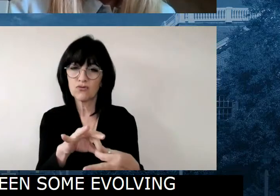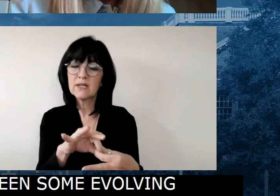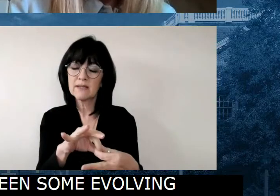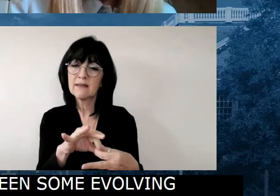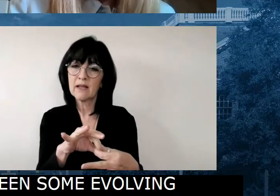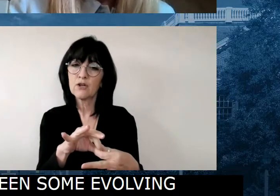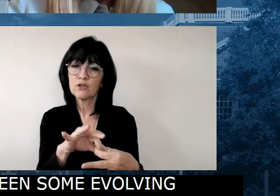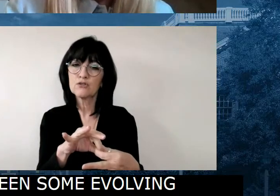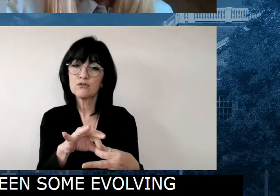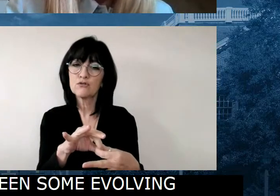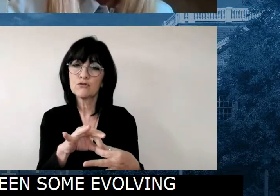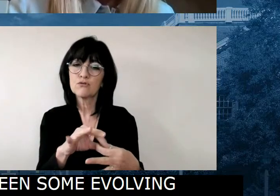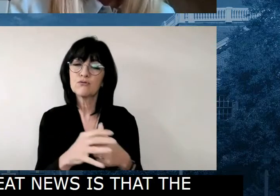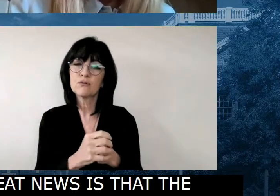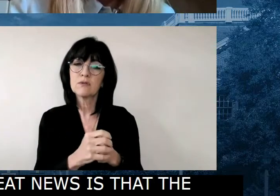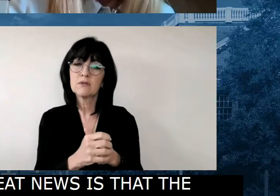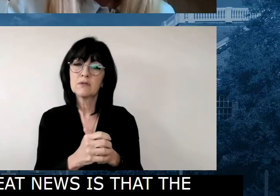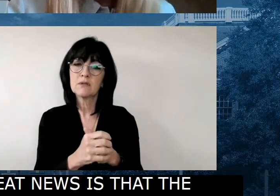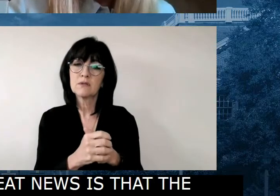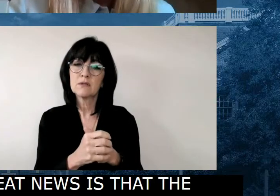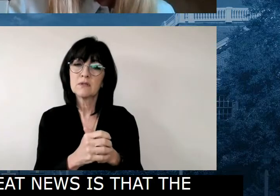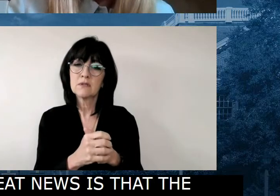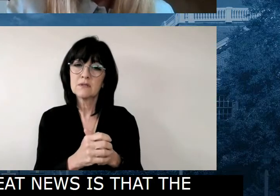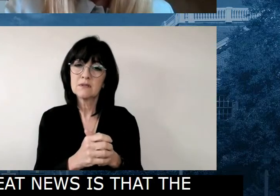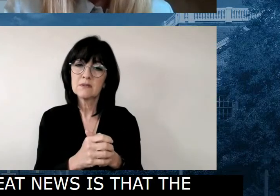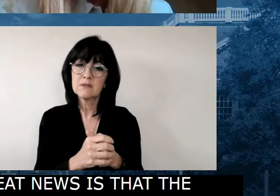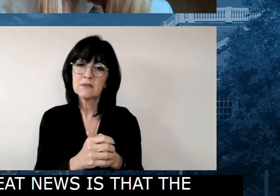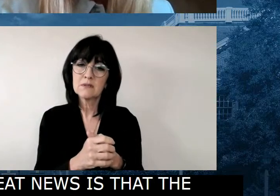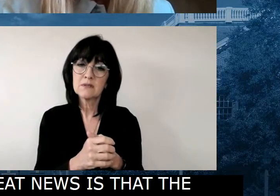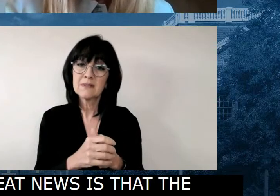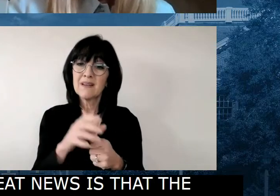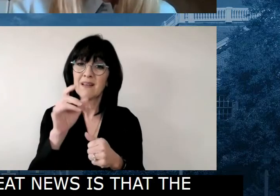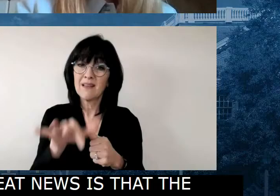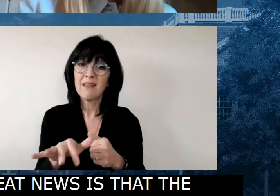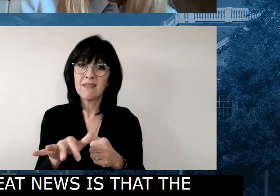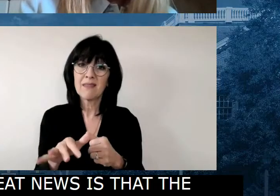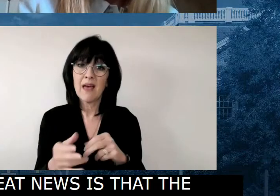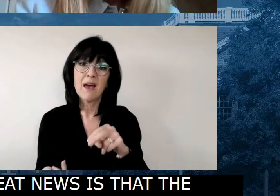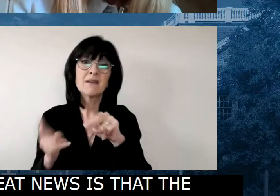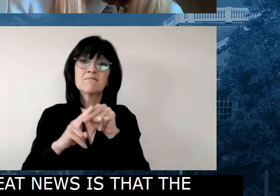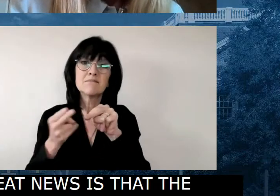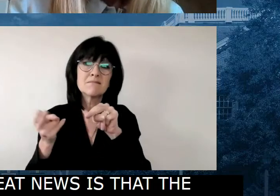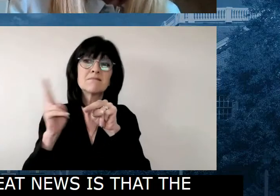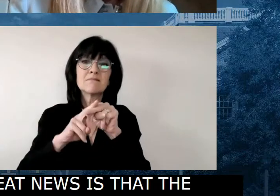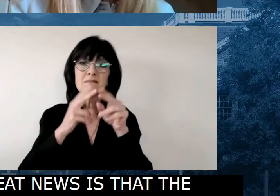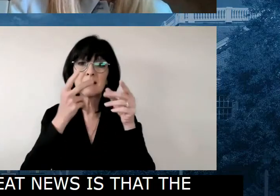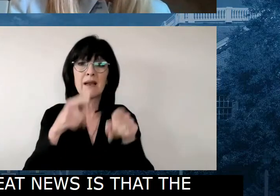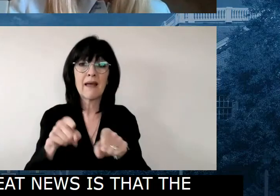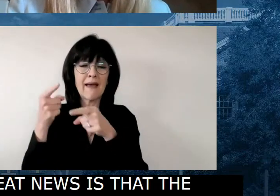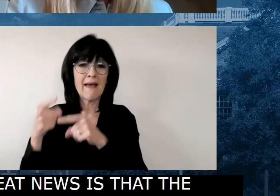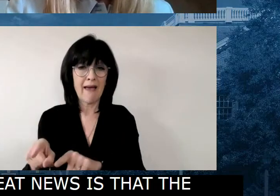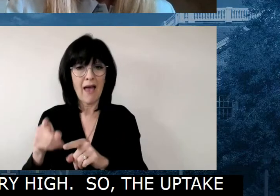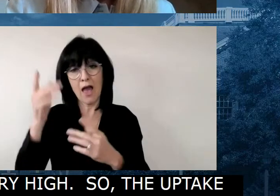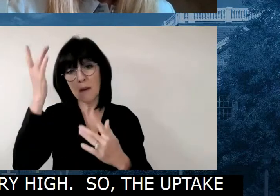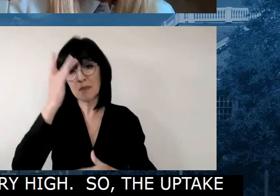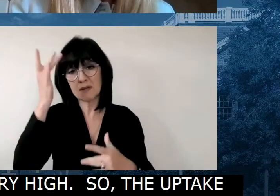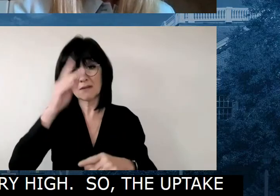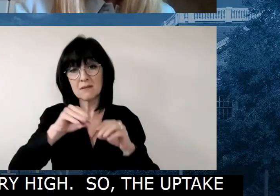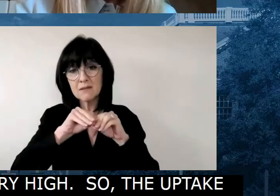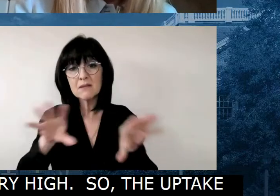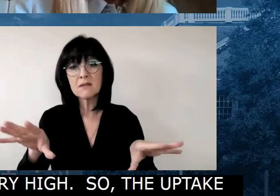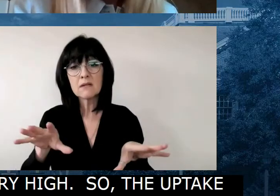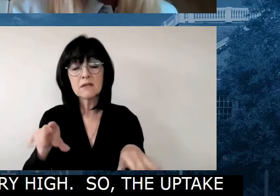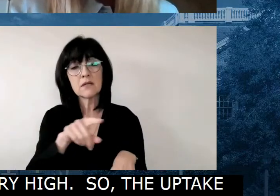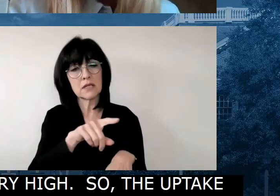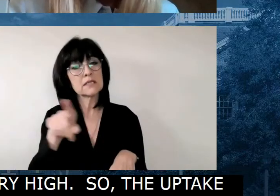So uptake of the vaccine among residents has been approximately 80%, which is